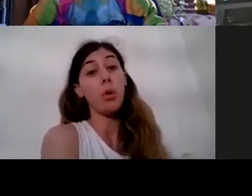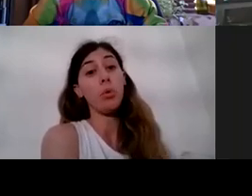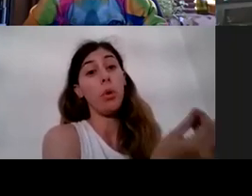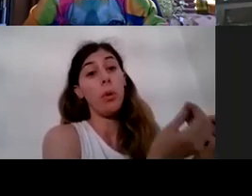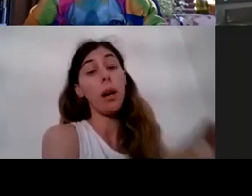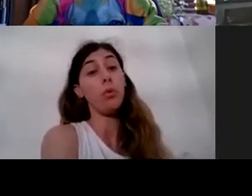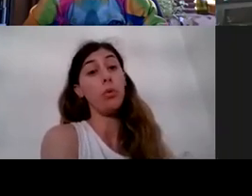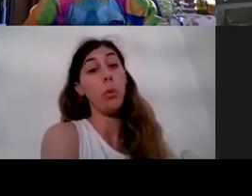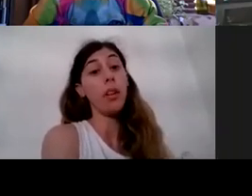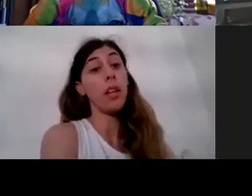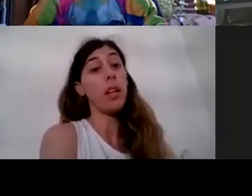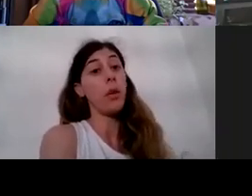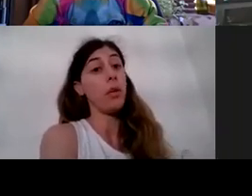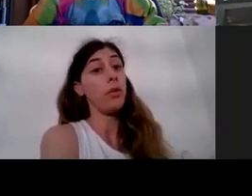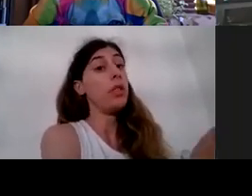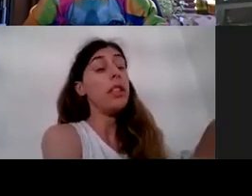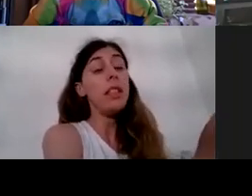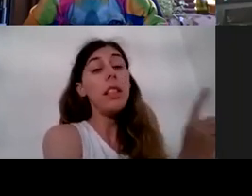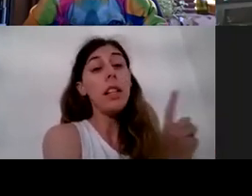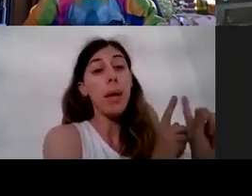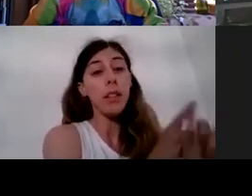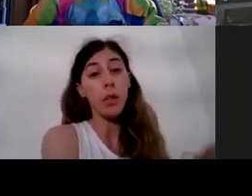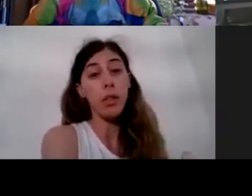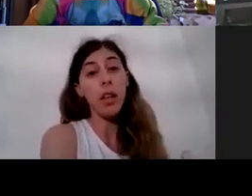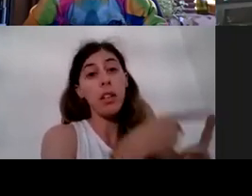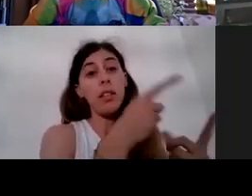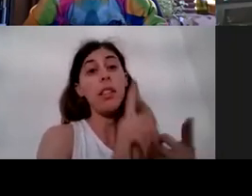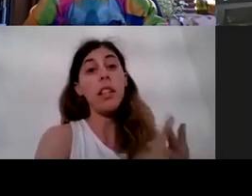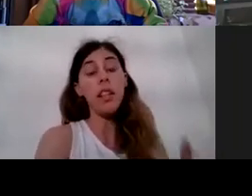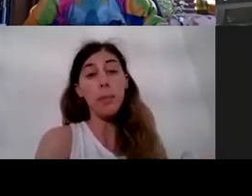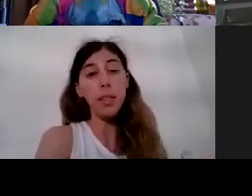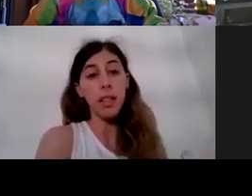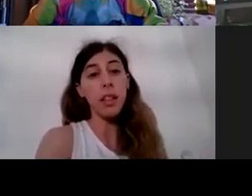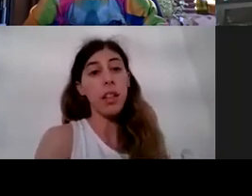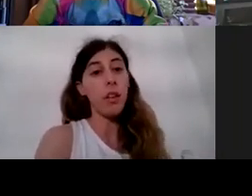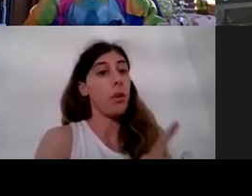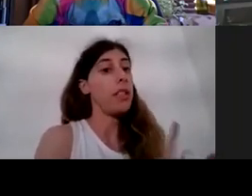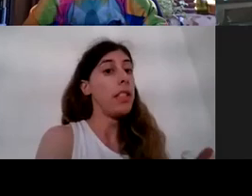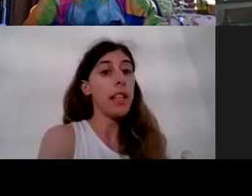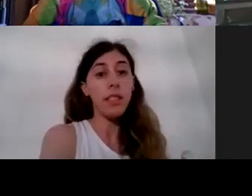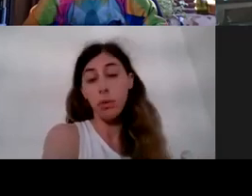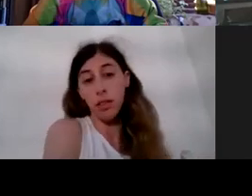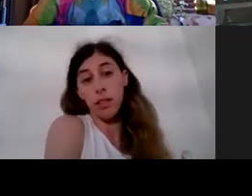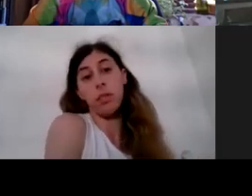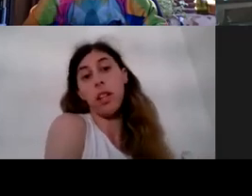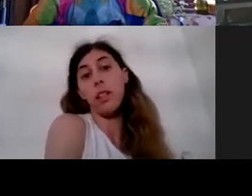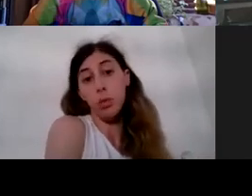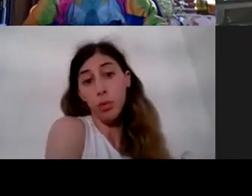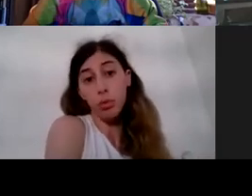surgery? So patients are not really seen.